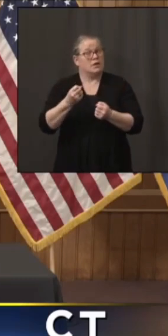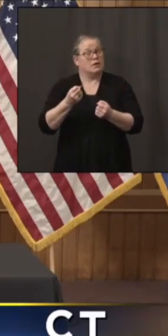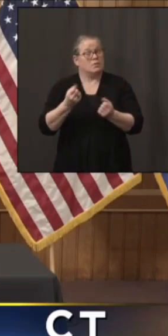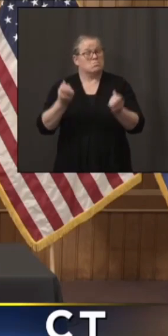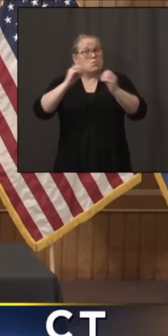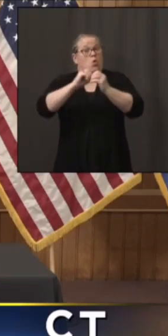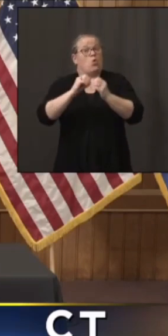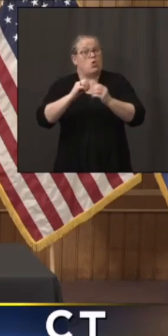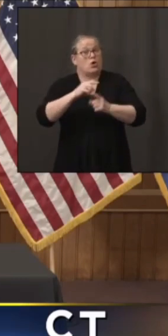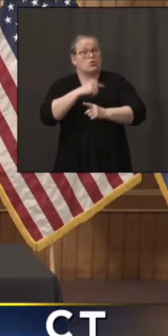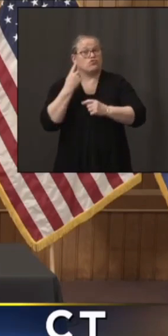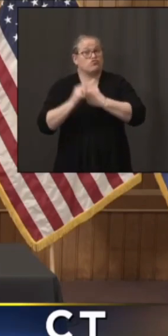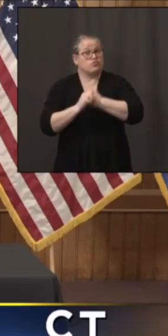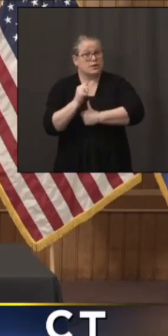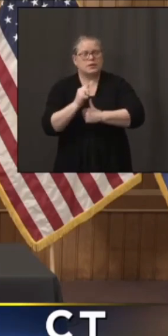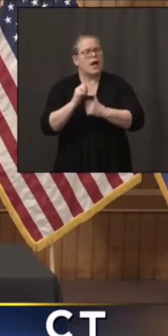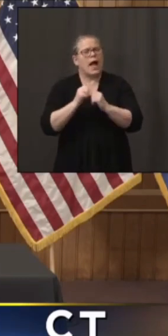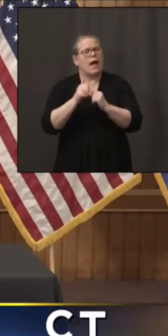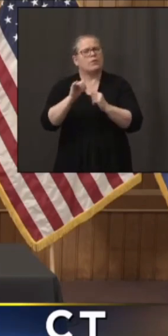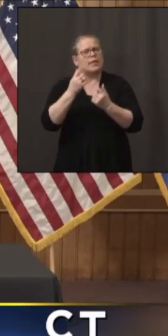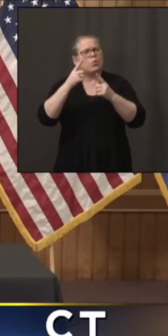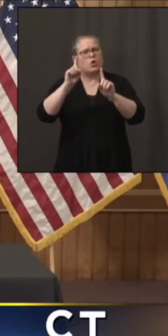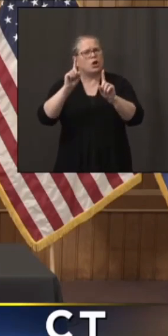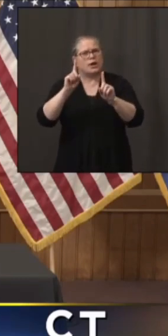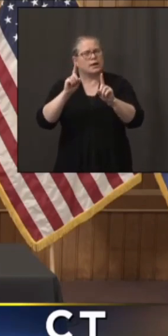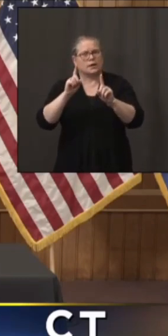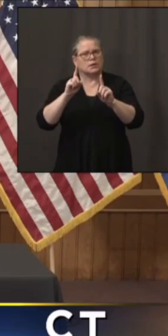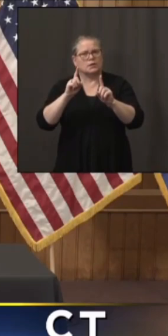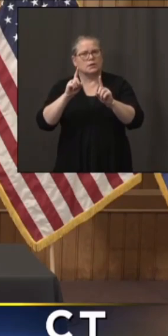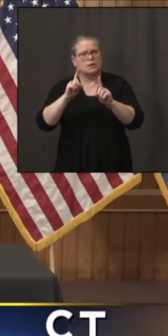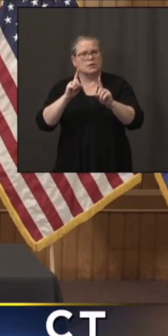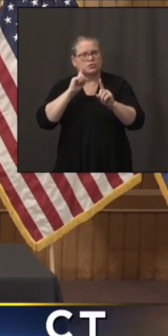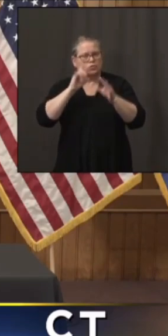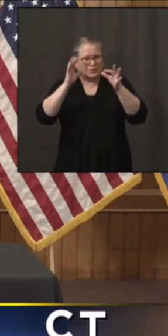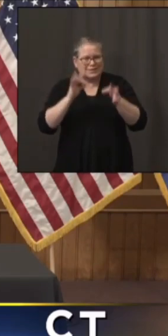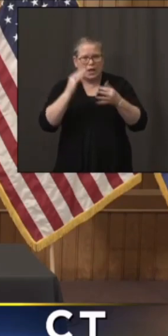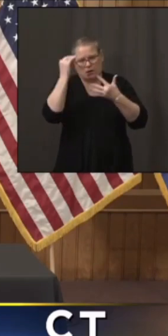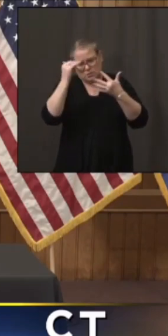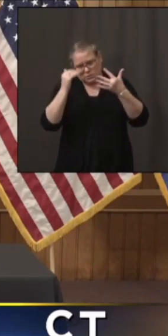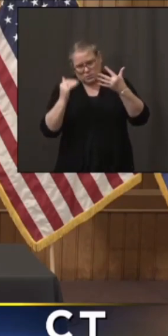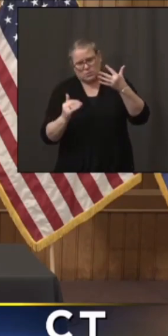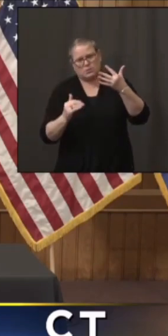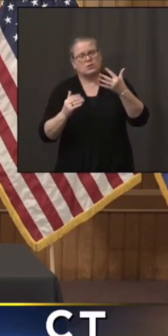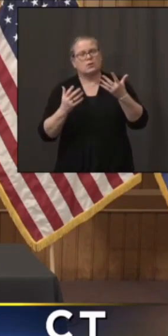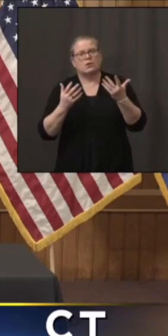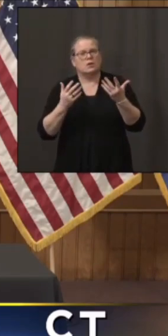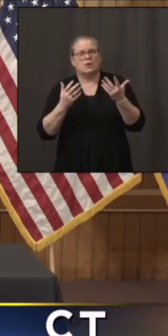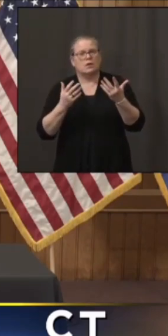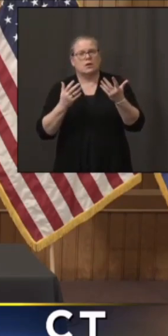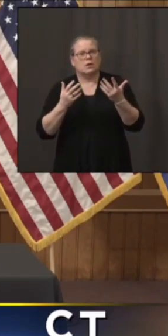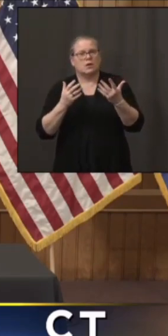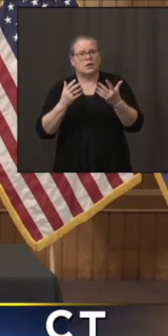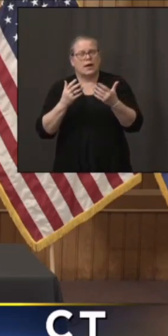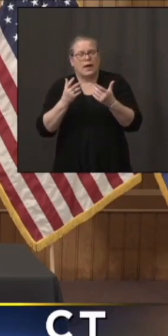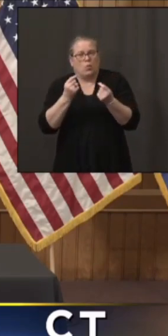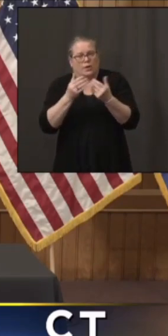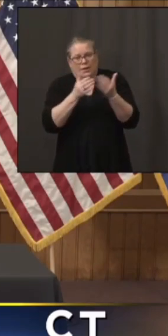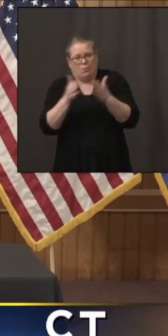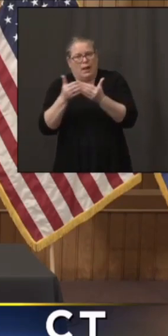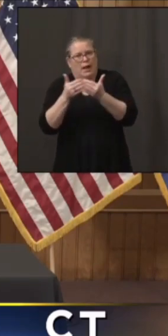and kind of how that's working in terms of breaking out different conditions, both in phase 1B and after that.